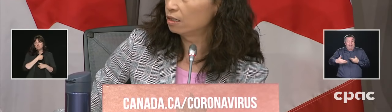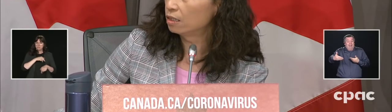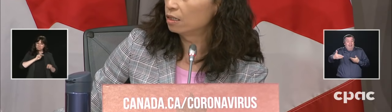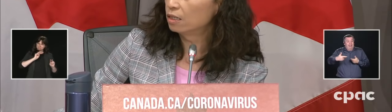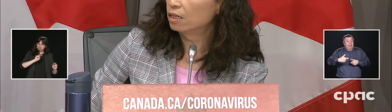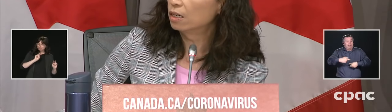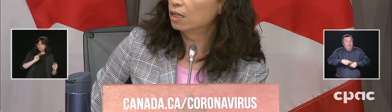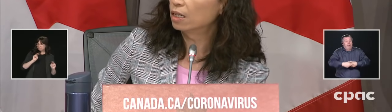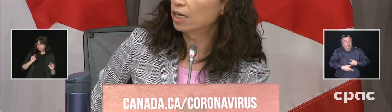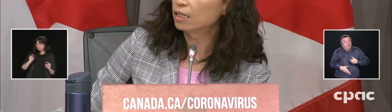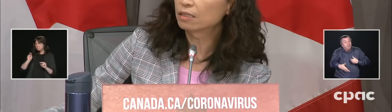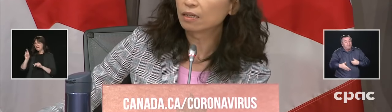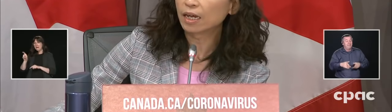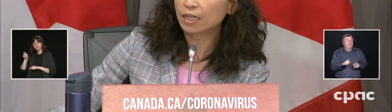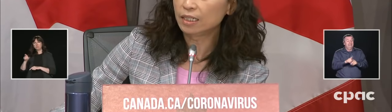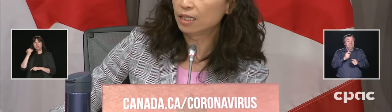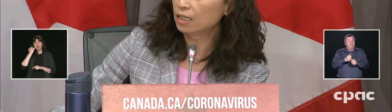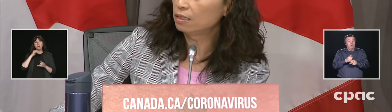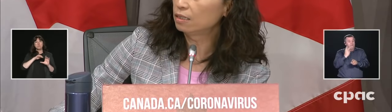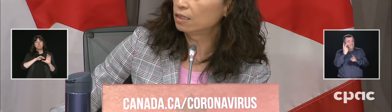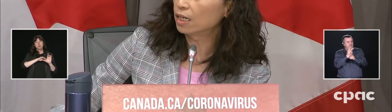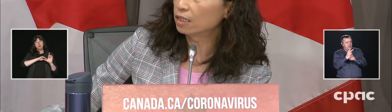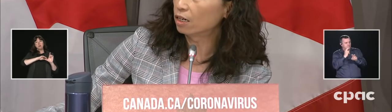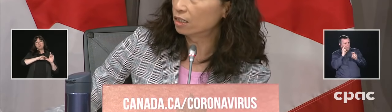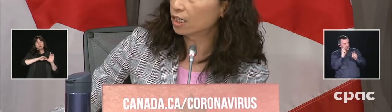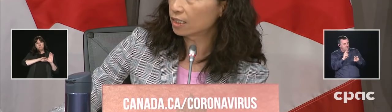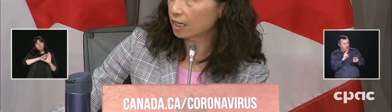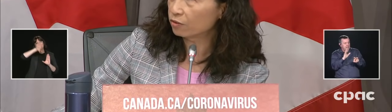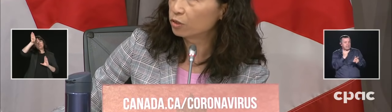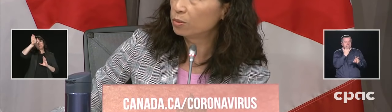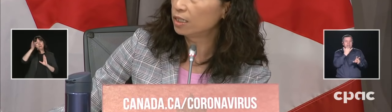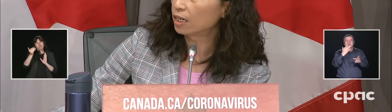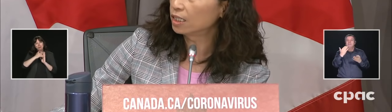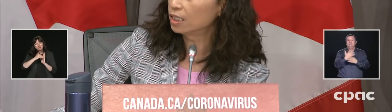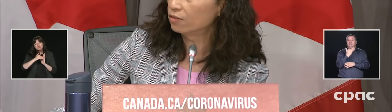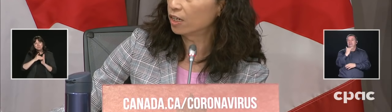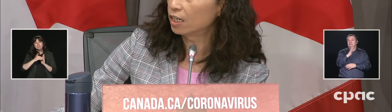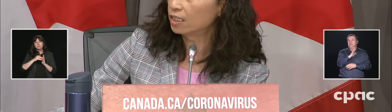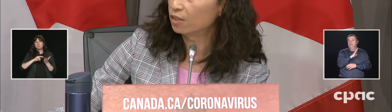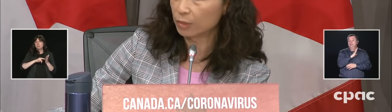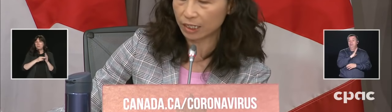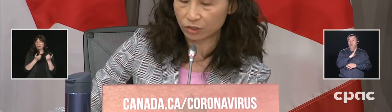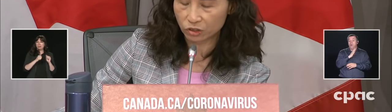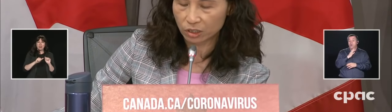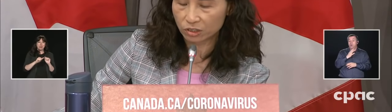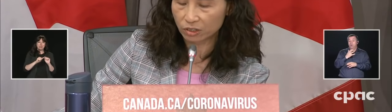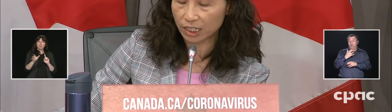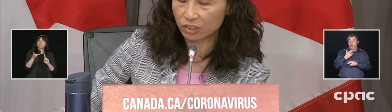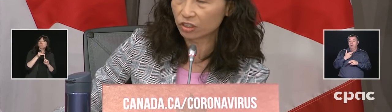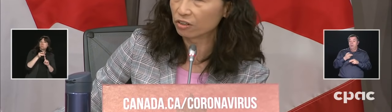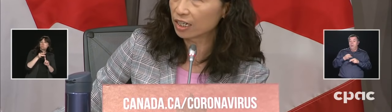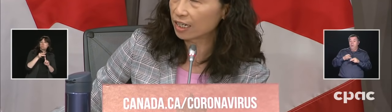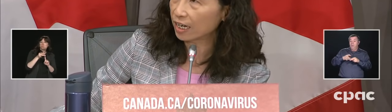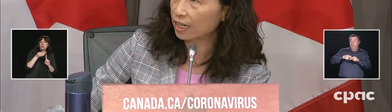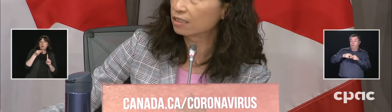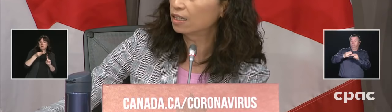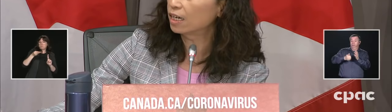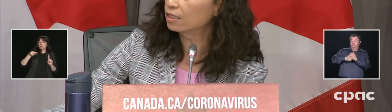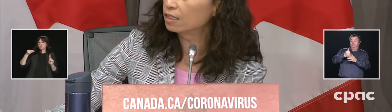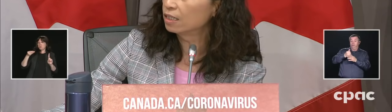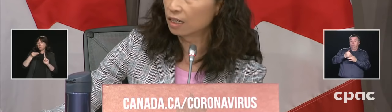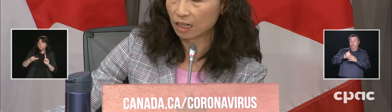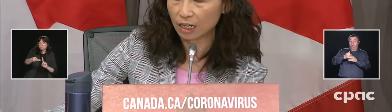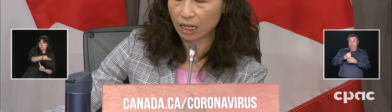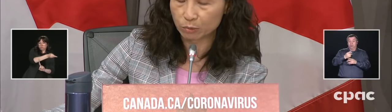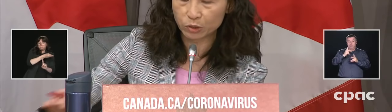upswing, that any cases and contacts have to be identified and managed so that you don't get